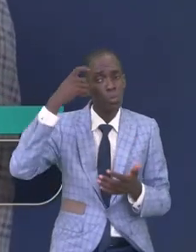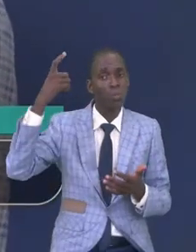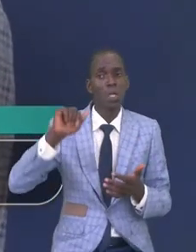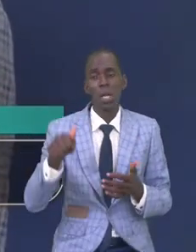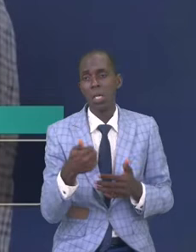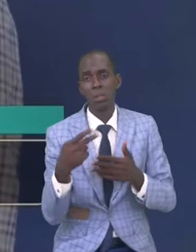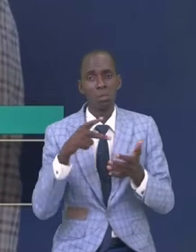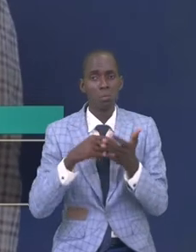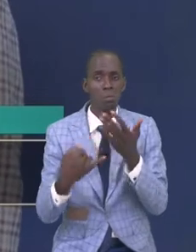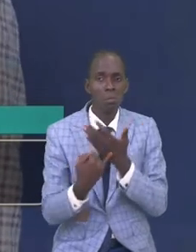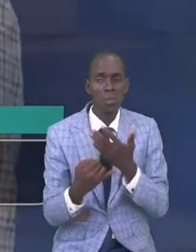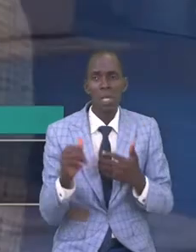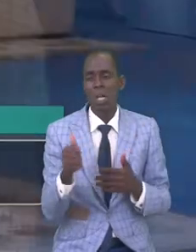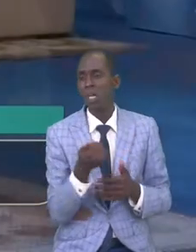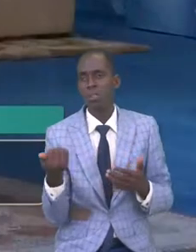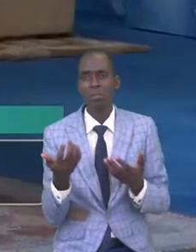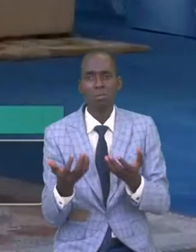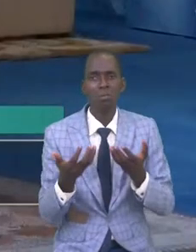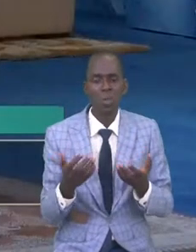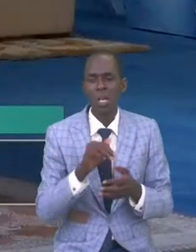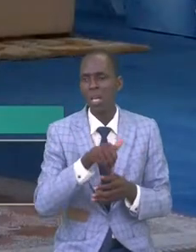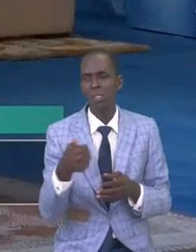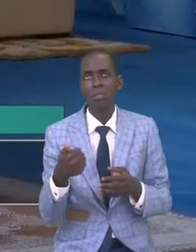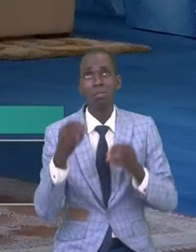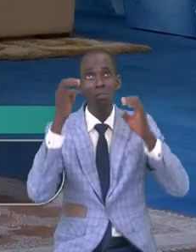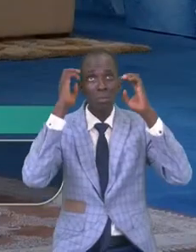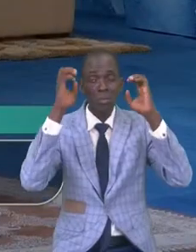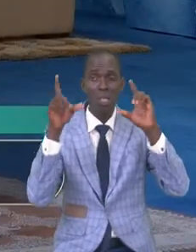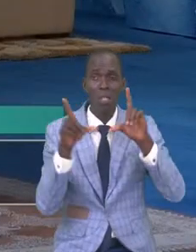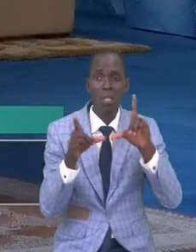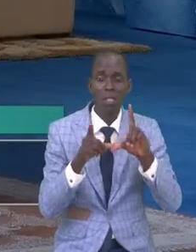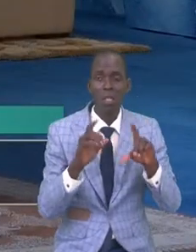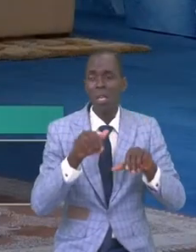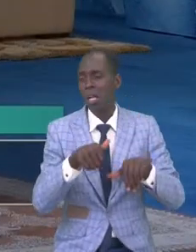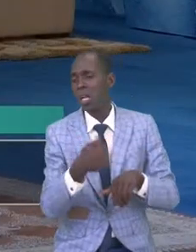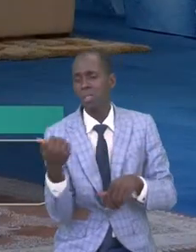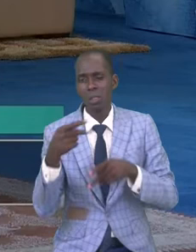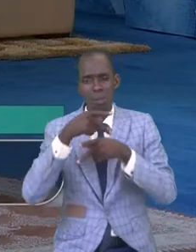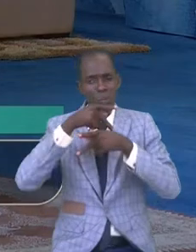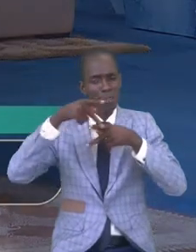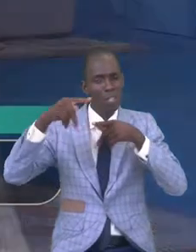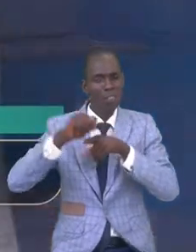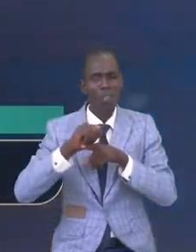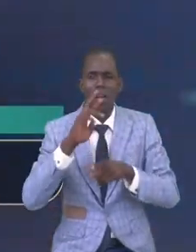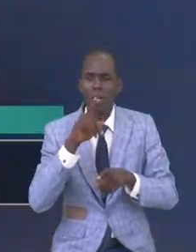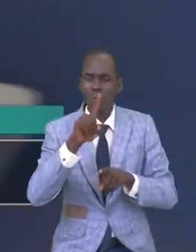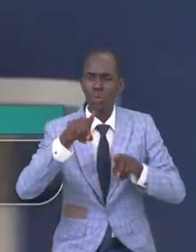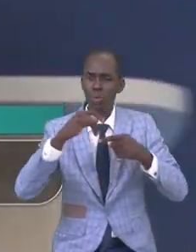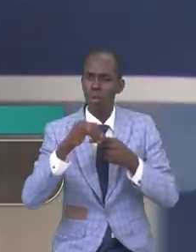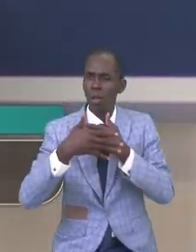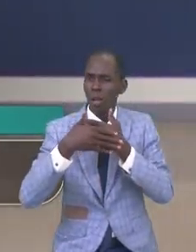Any ideal? Any educational level? Any professional training? Are you going